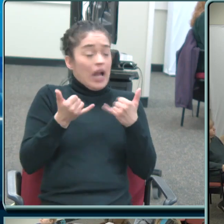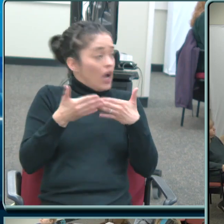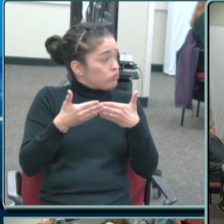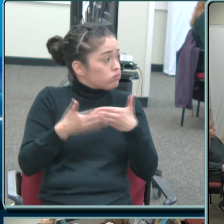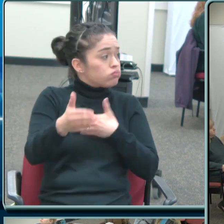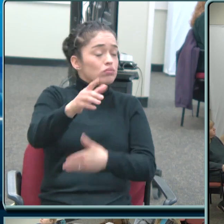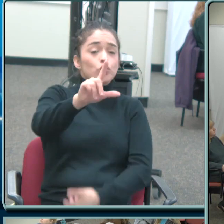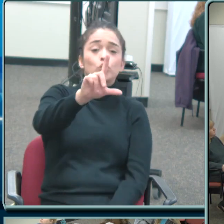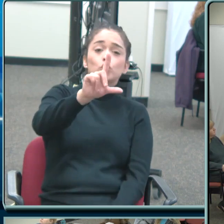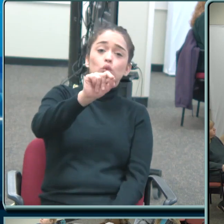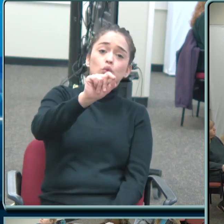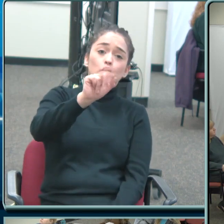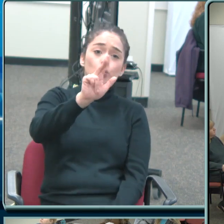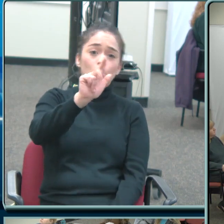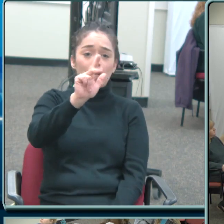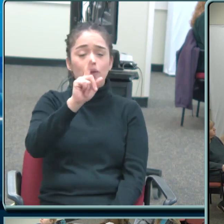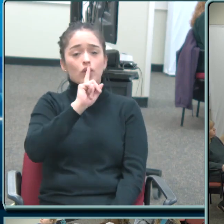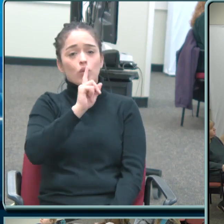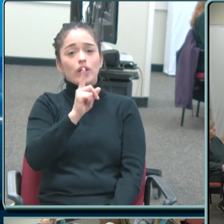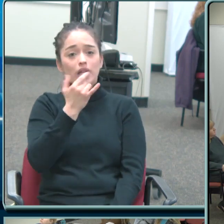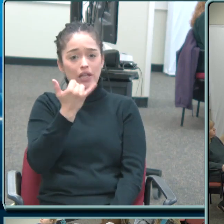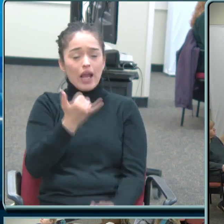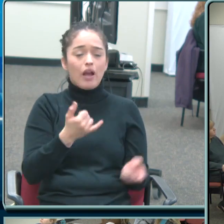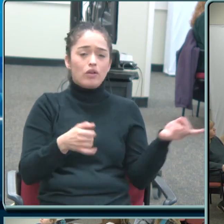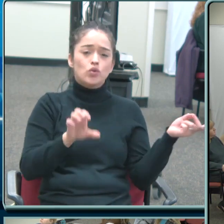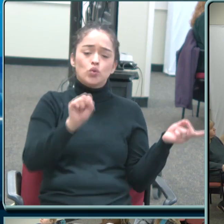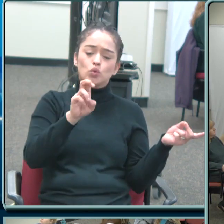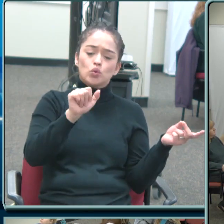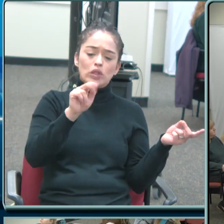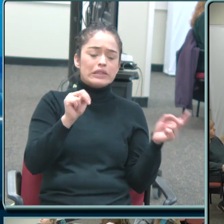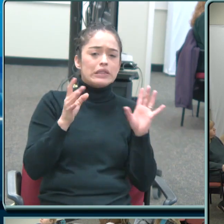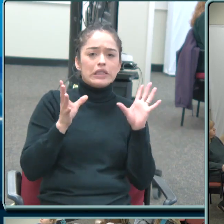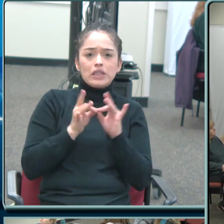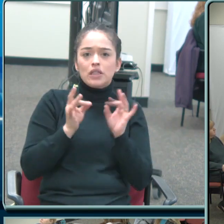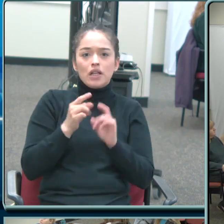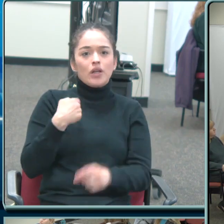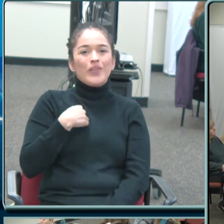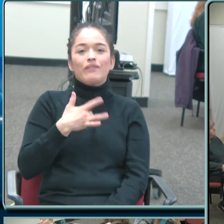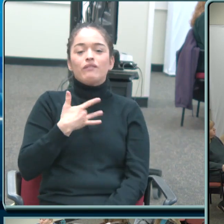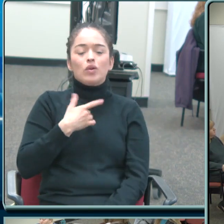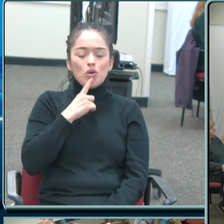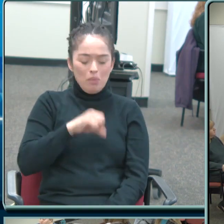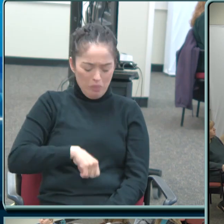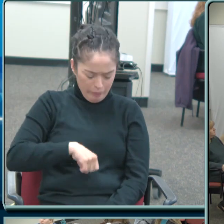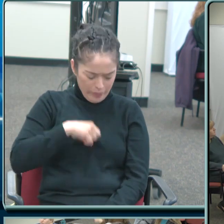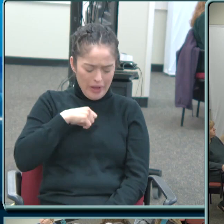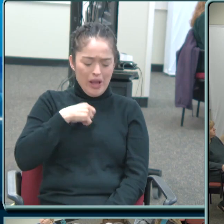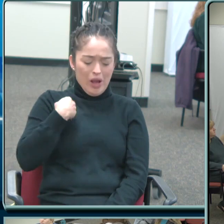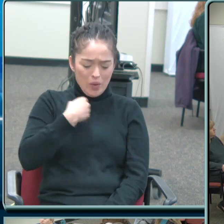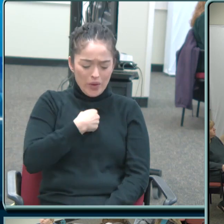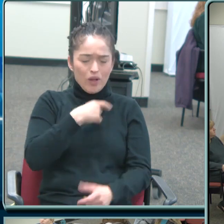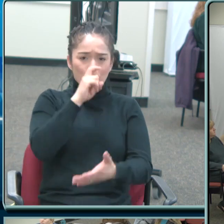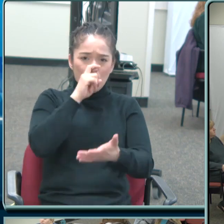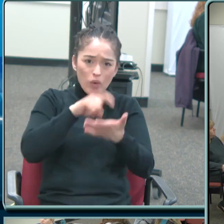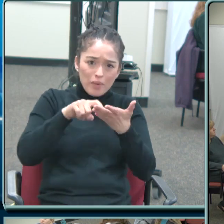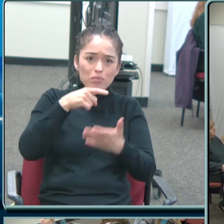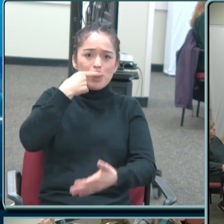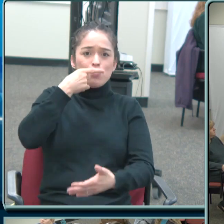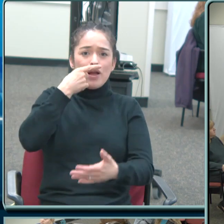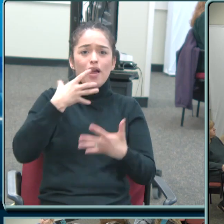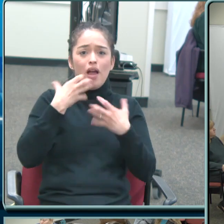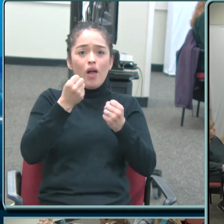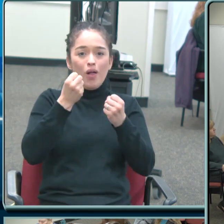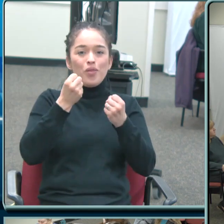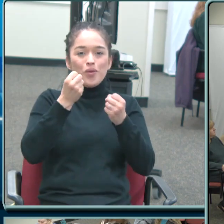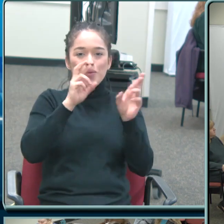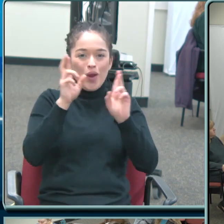into 2023, as Susan mentioned, we're extremely proud to have earned the re-recognition through Project Public Health Ready.